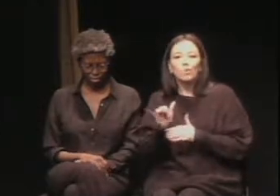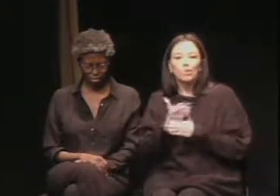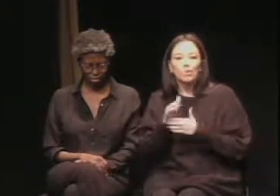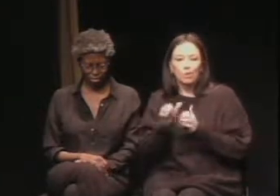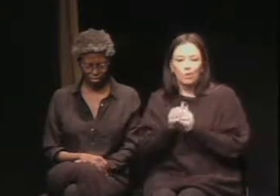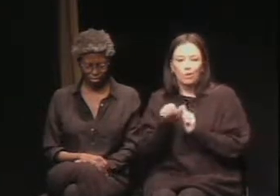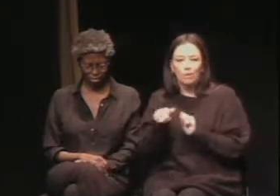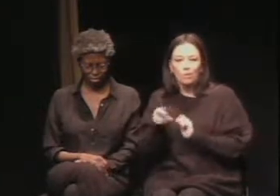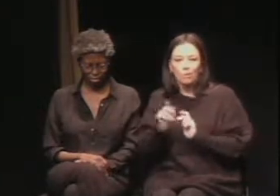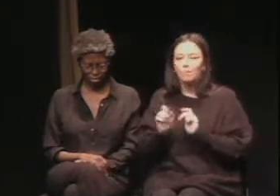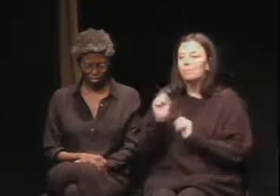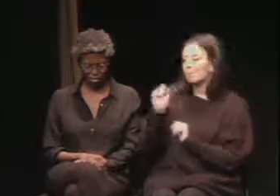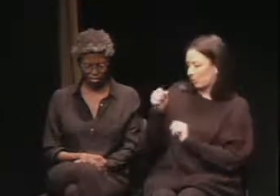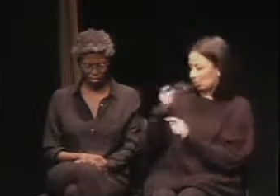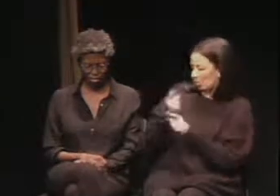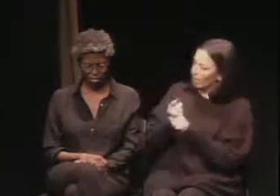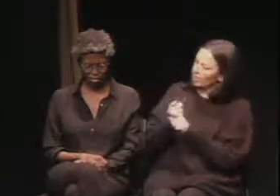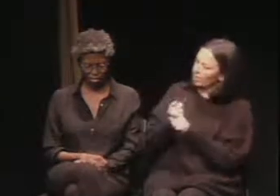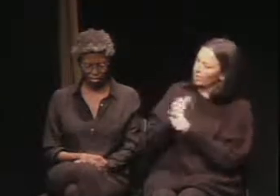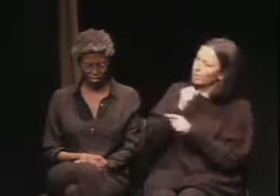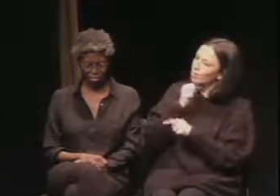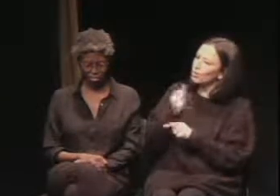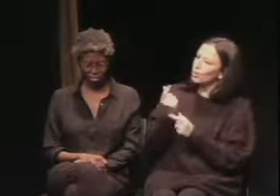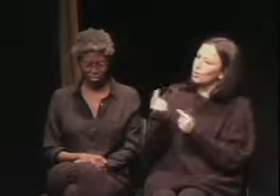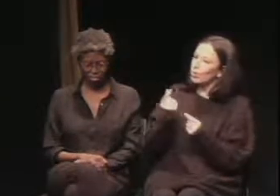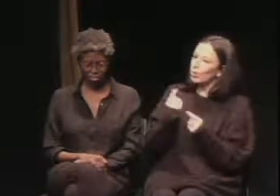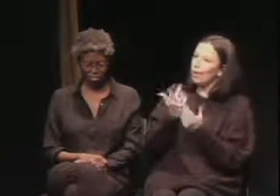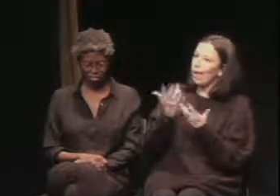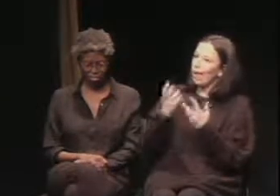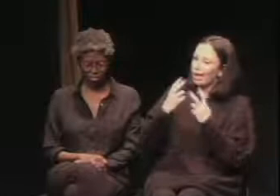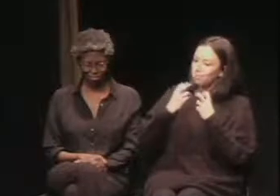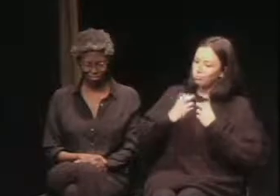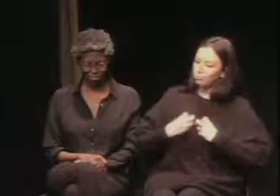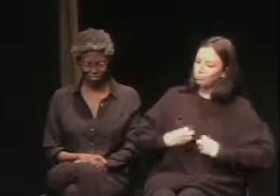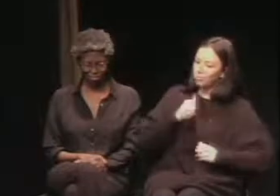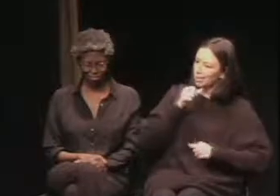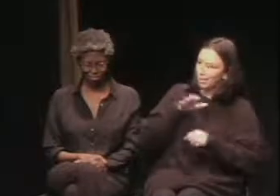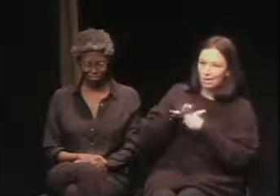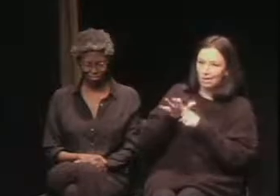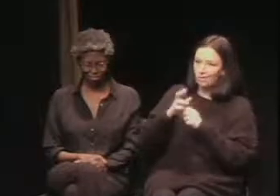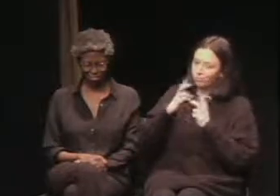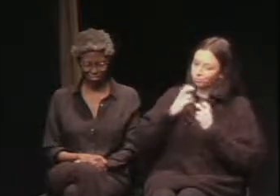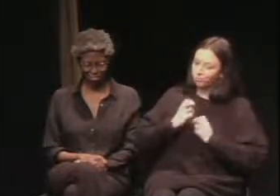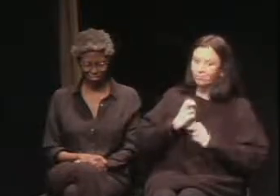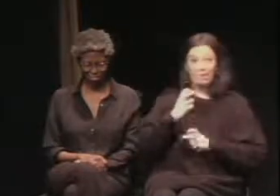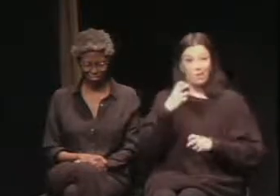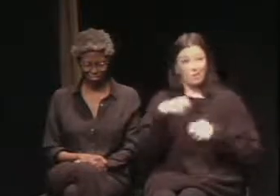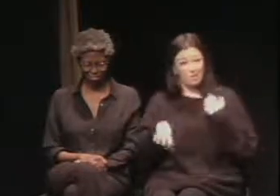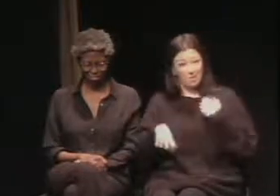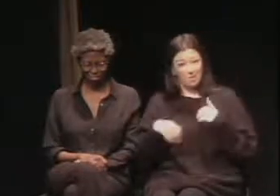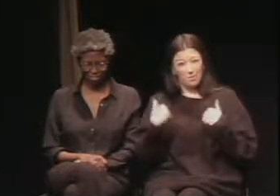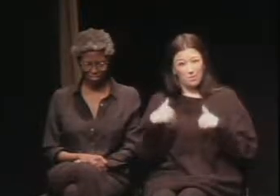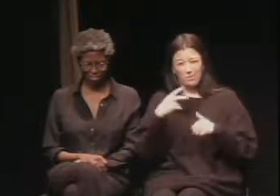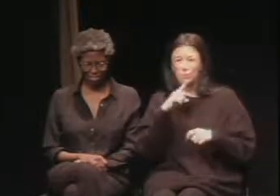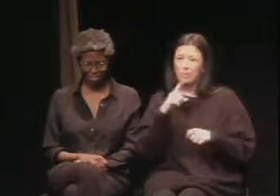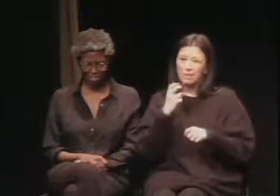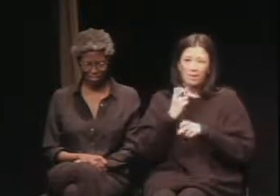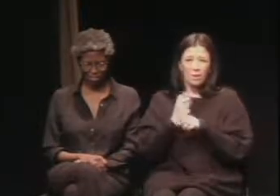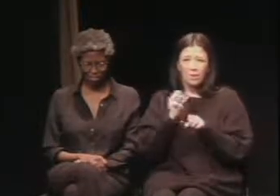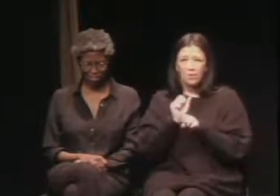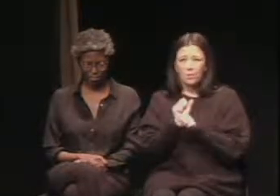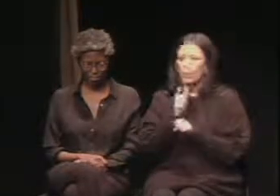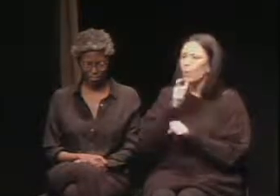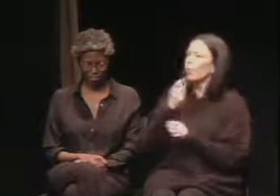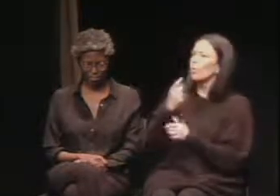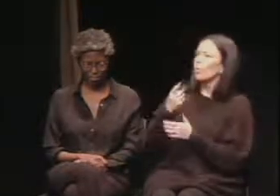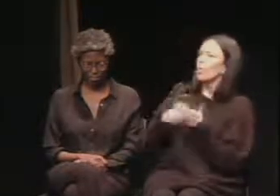To share that with people, yeah. Right. And we don't do a lot of introspection. Like, we don't do a lot of that. Because that's hard. Oh, it's hard. That's really hard work. Yeah. Who wants